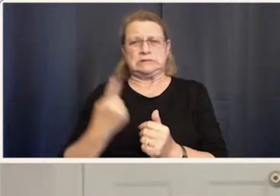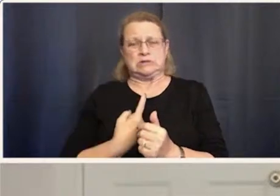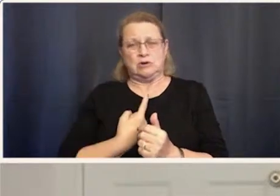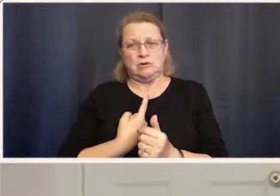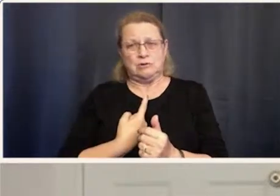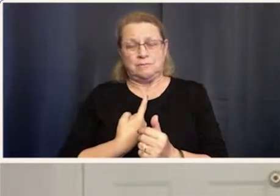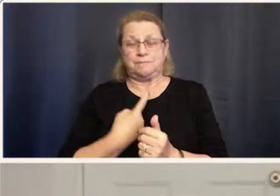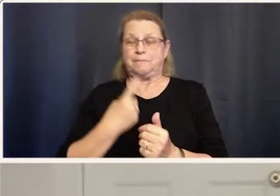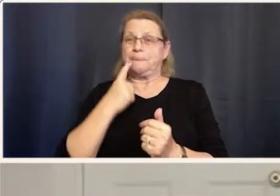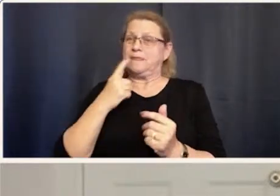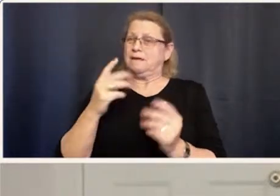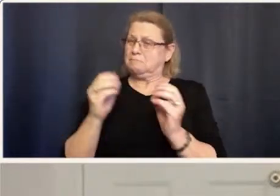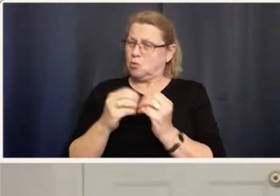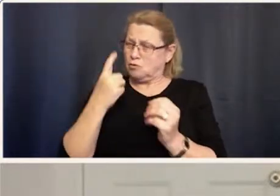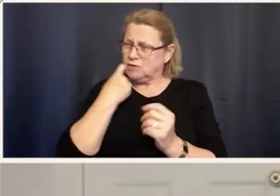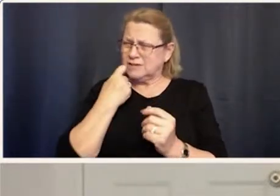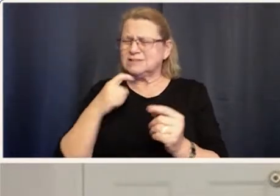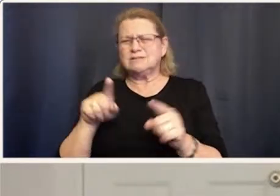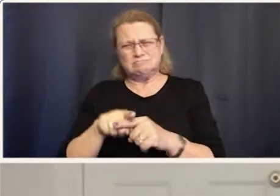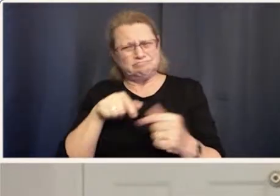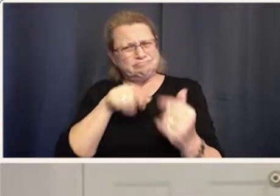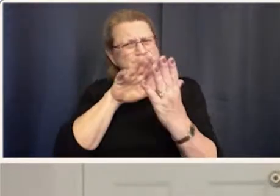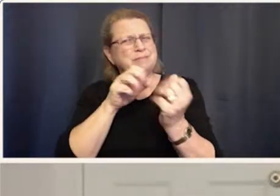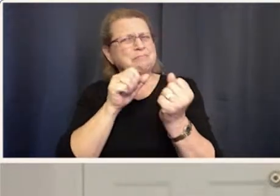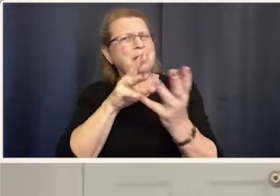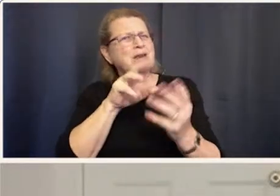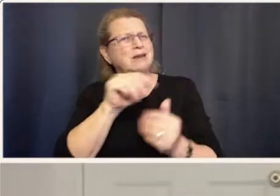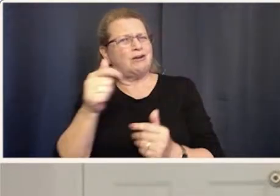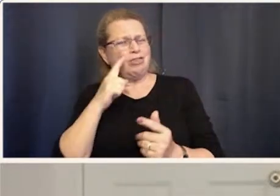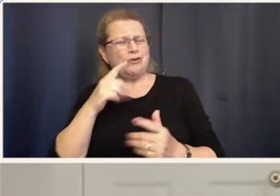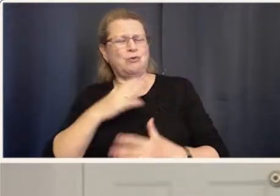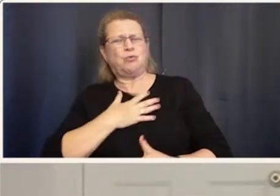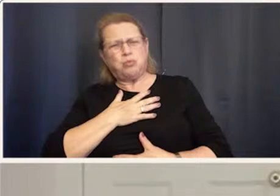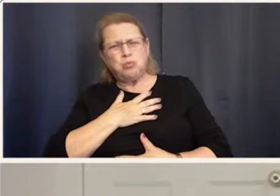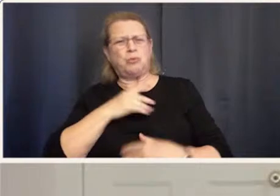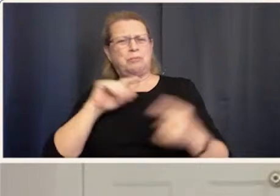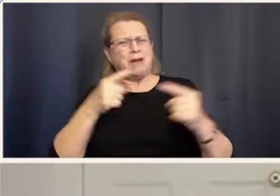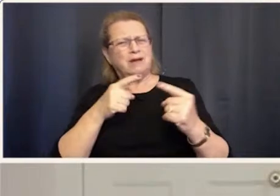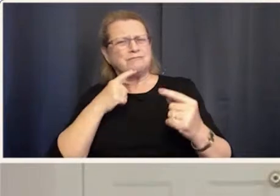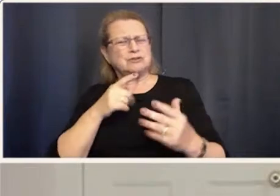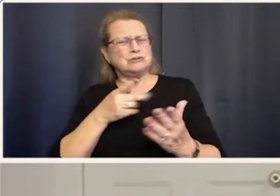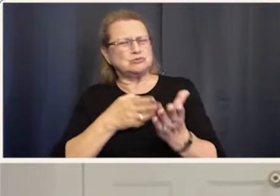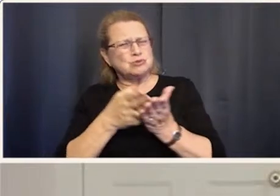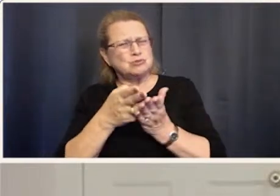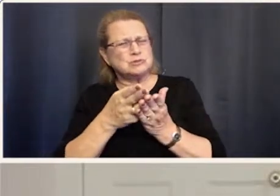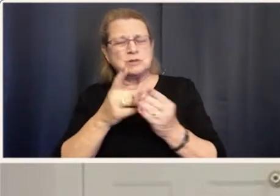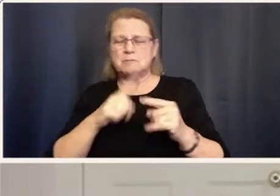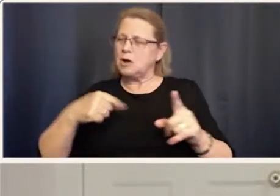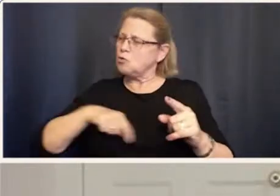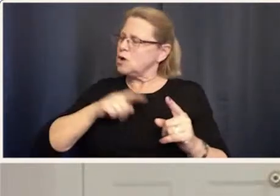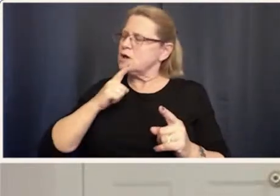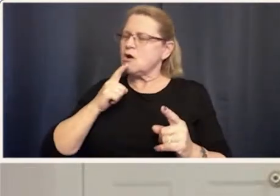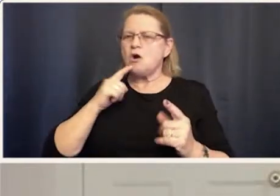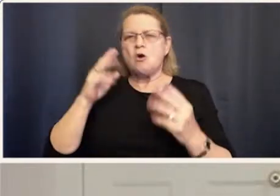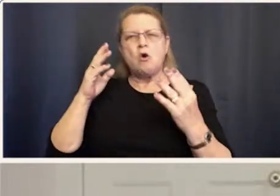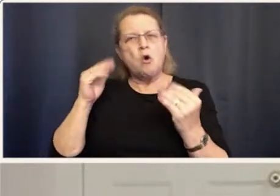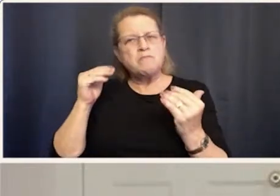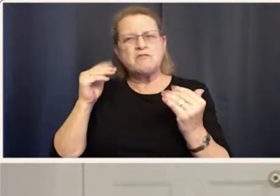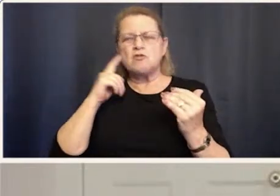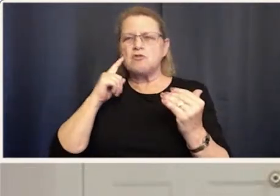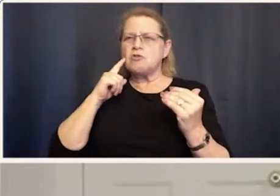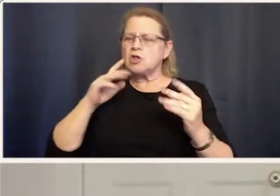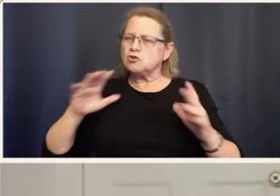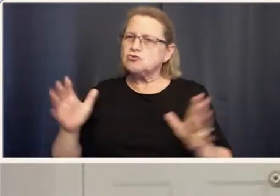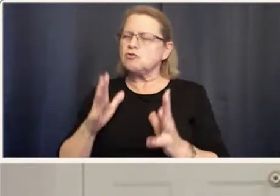days, we have had to face some very painful truths, but we remain hopeful, encouraged by a groundswell of